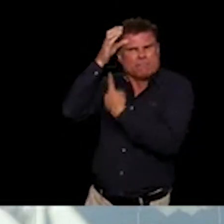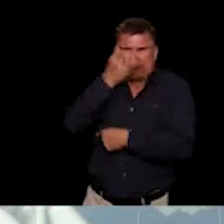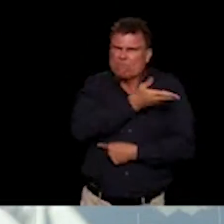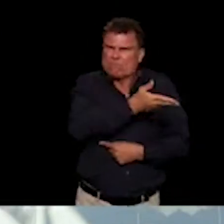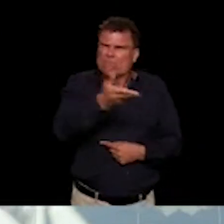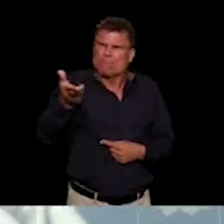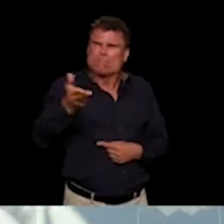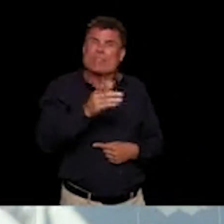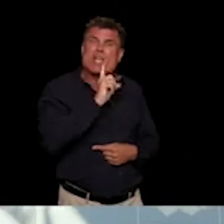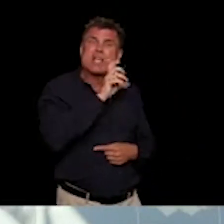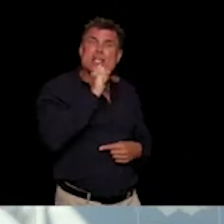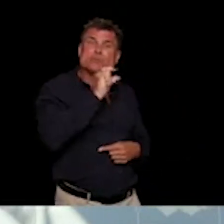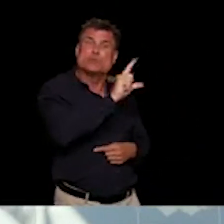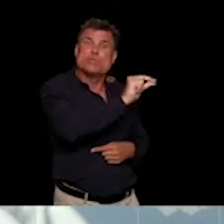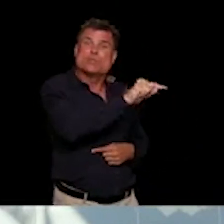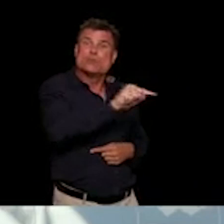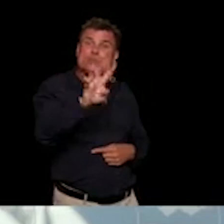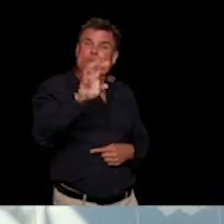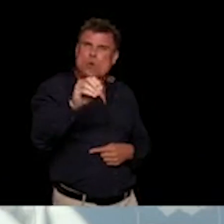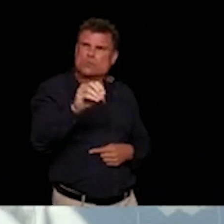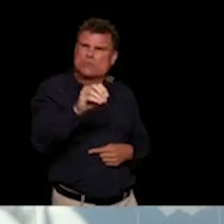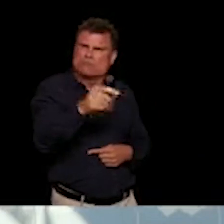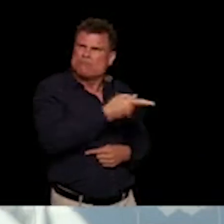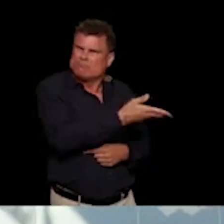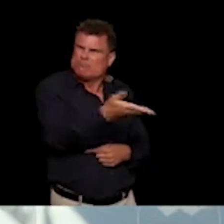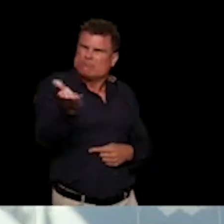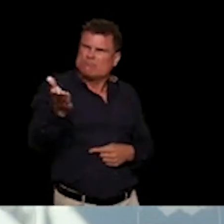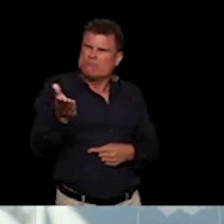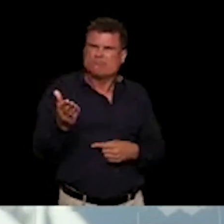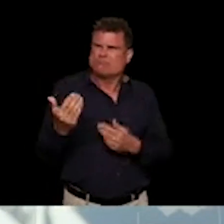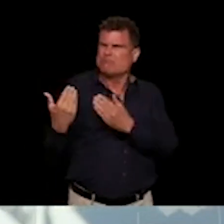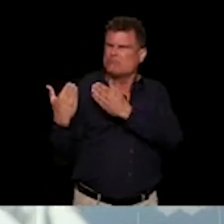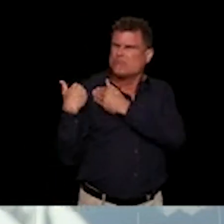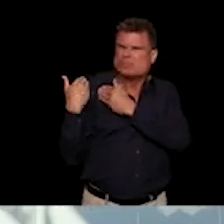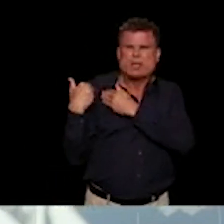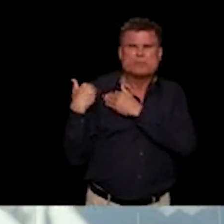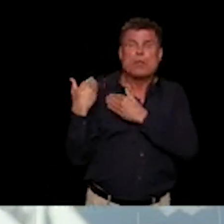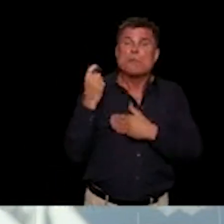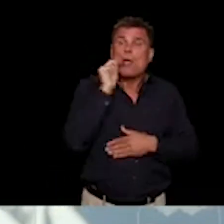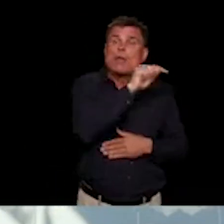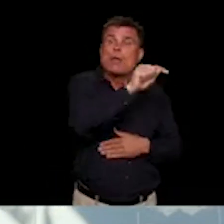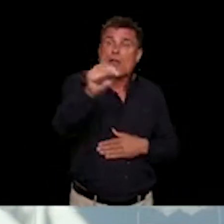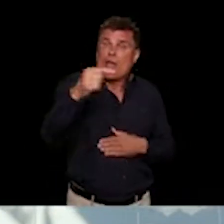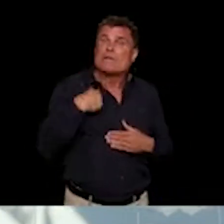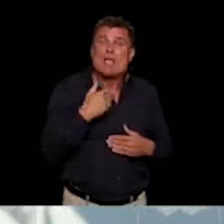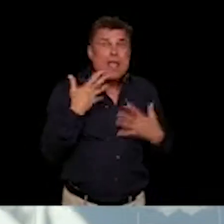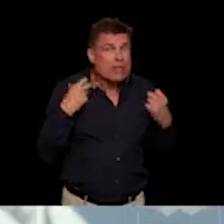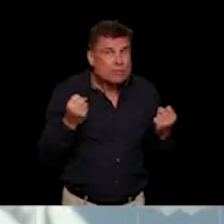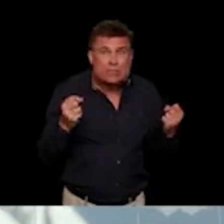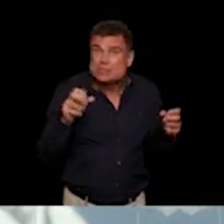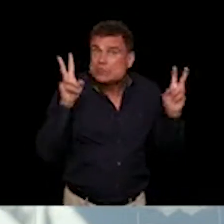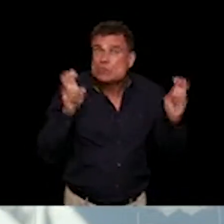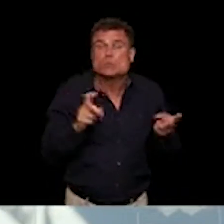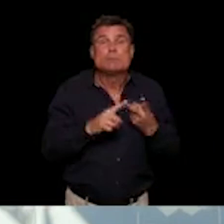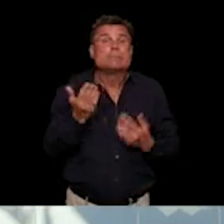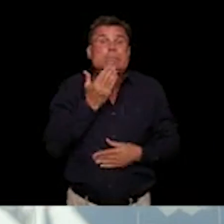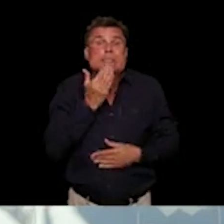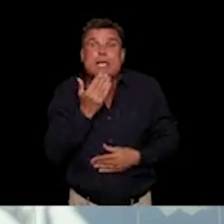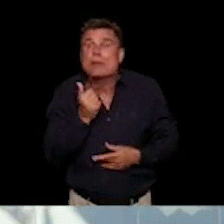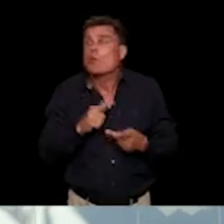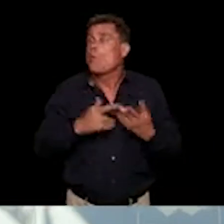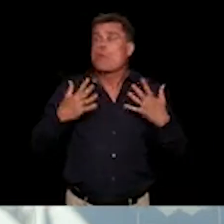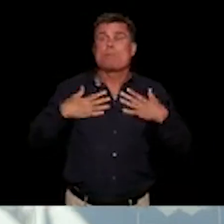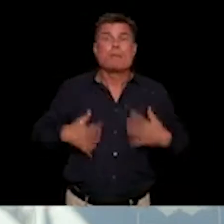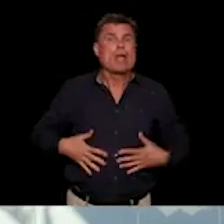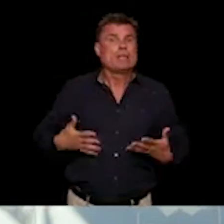they are. So the key part of our message, Tanya, is influencing and convincing, as it has been from the beginning, because to